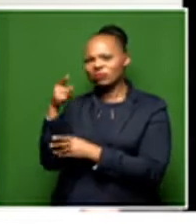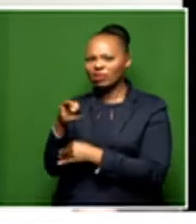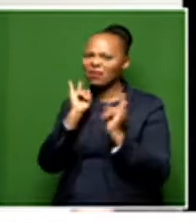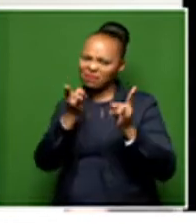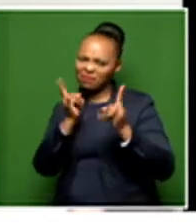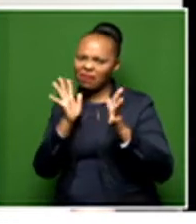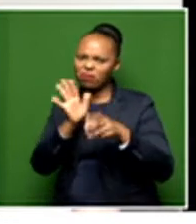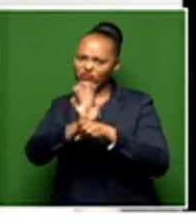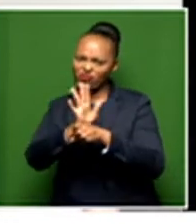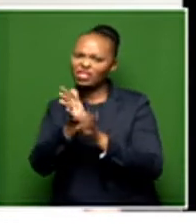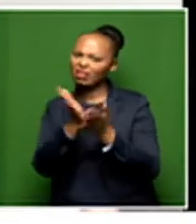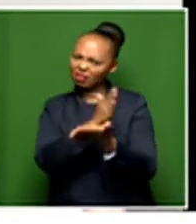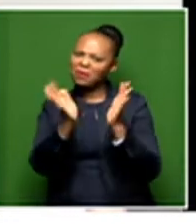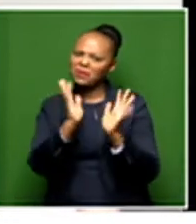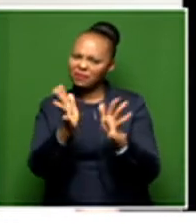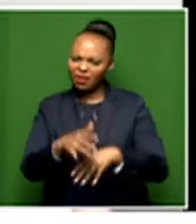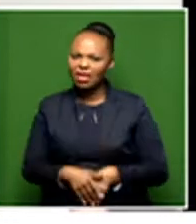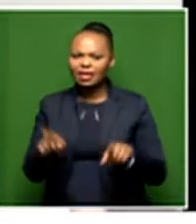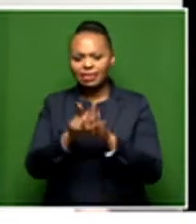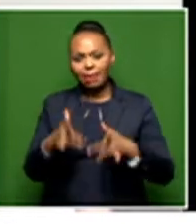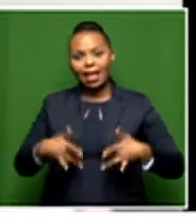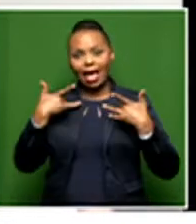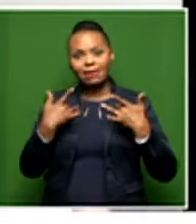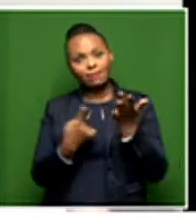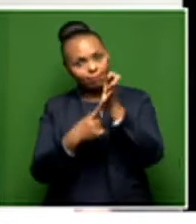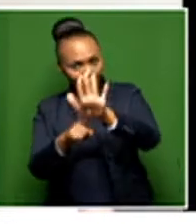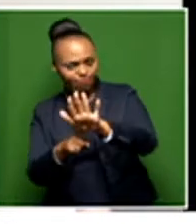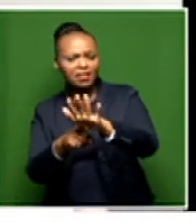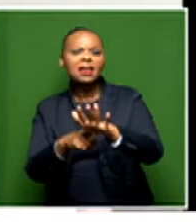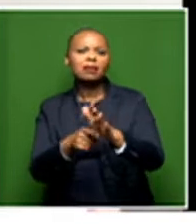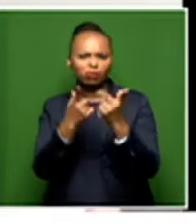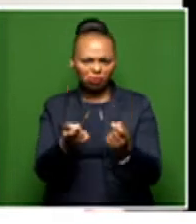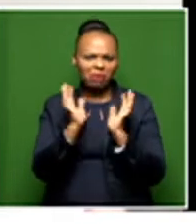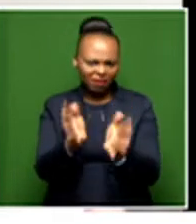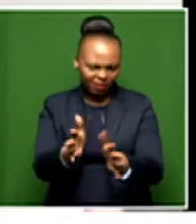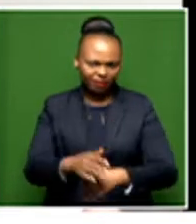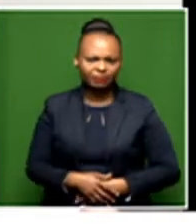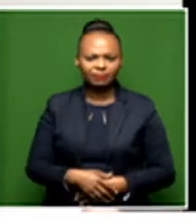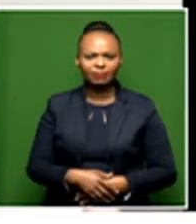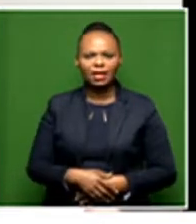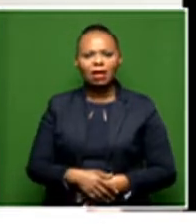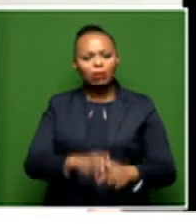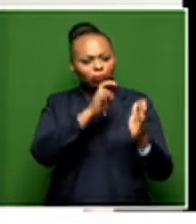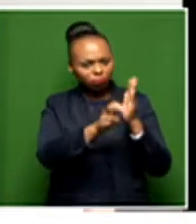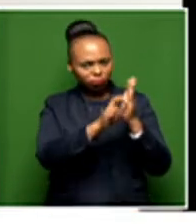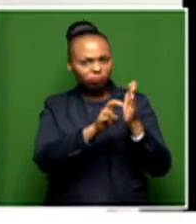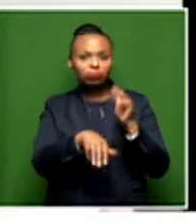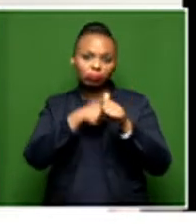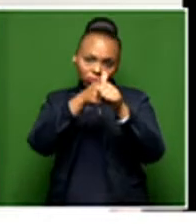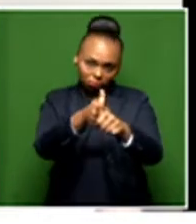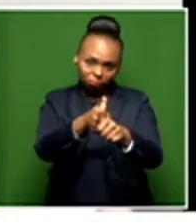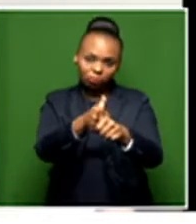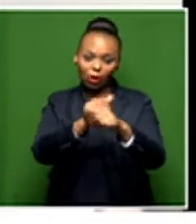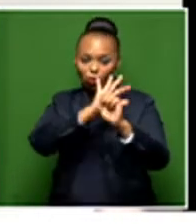We're also doing couple of live events, limited, with all the protocols, COVID protocols in